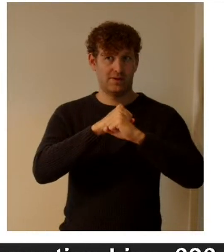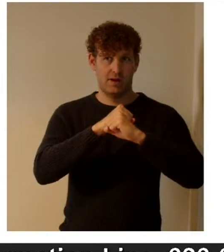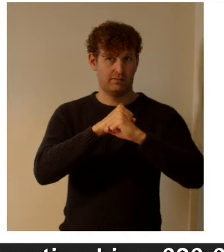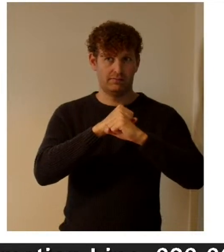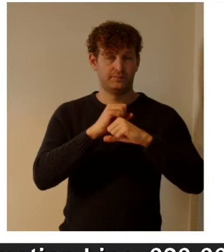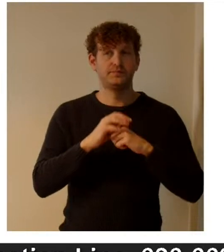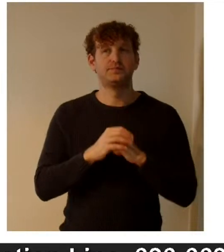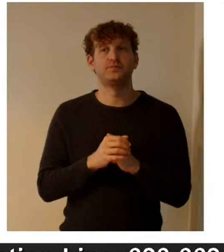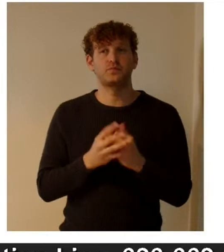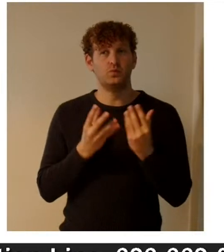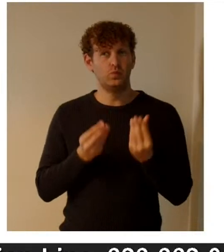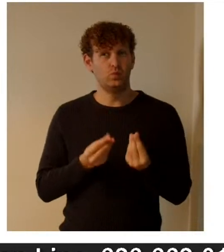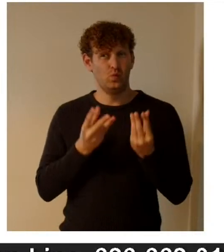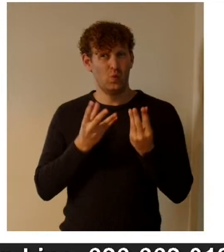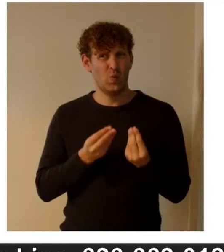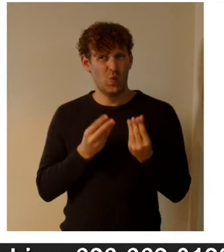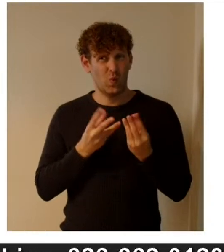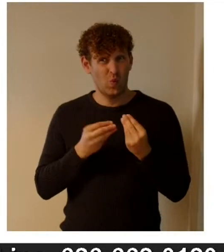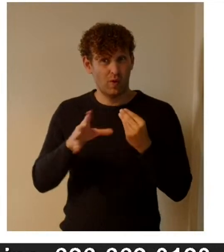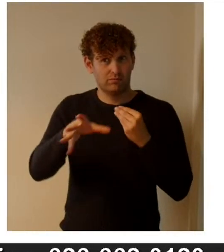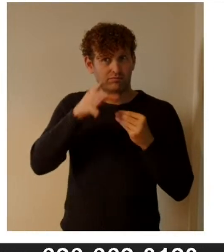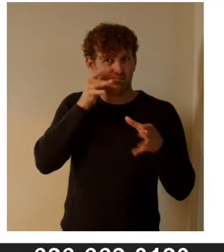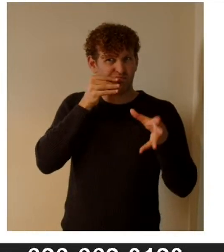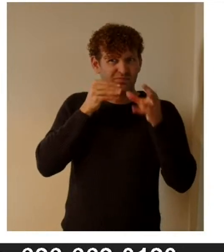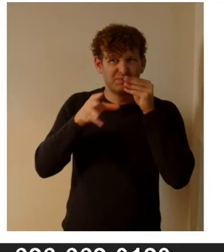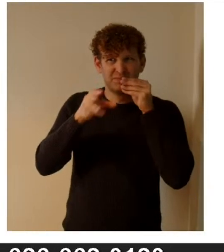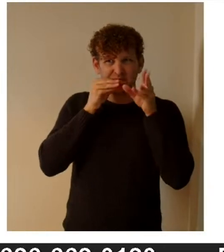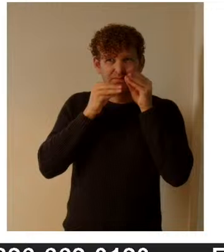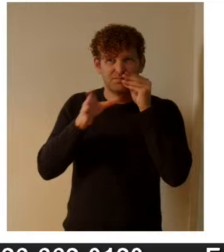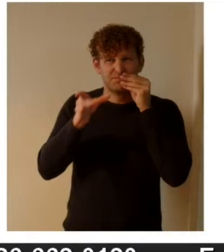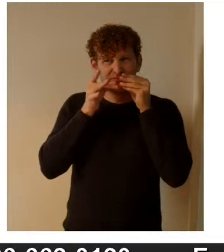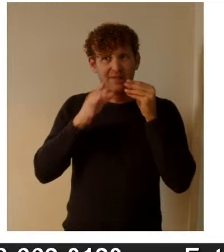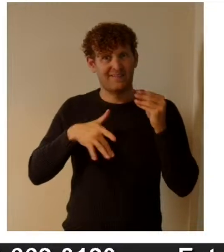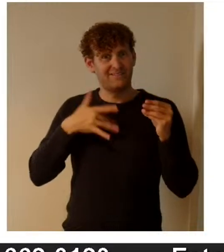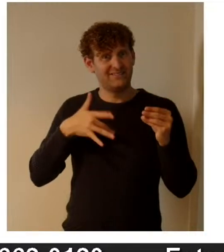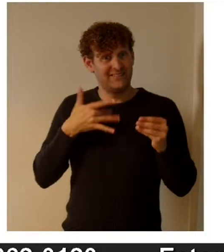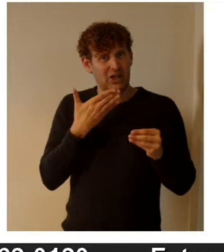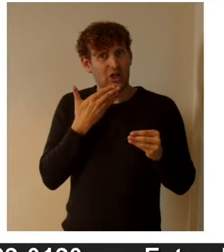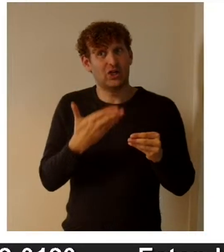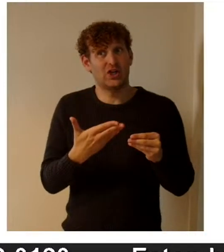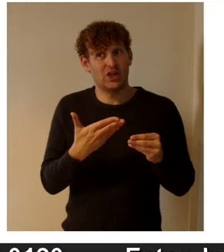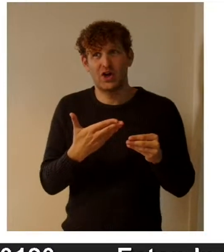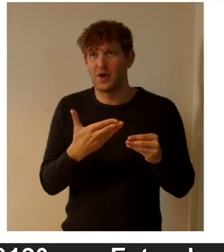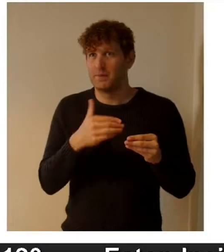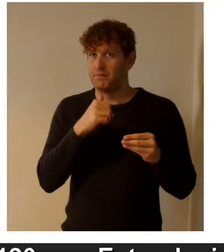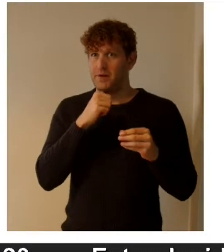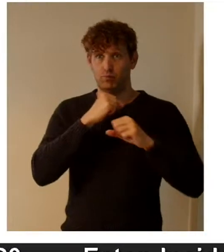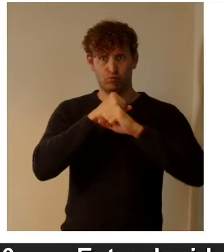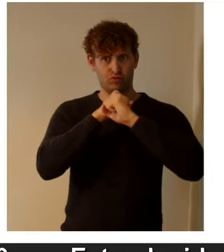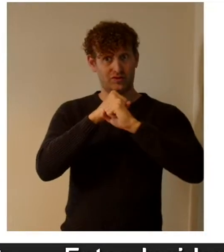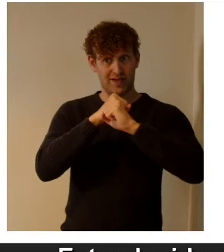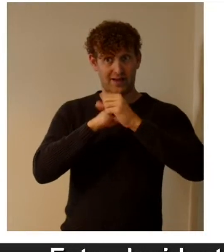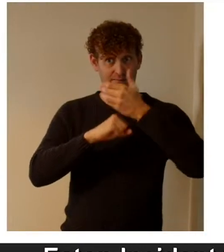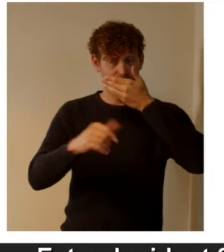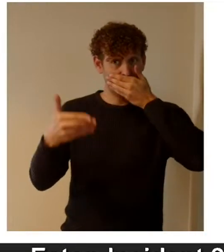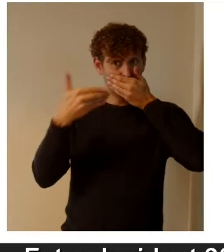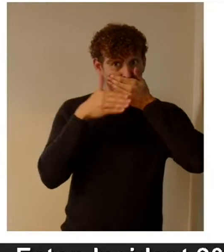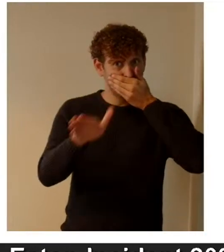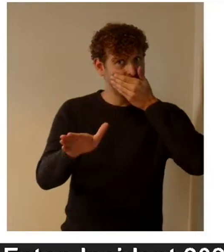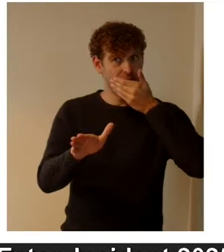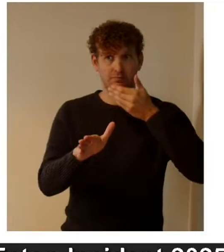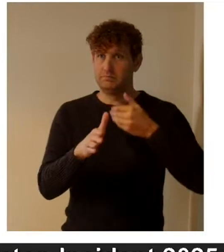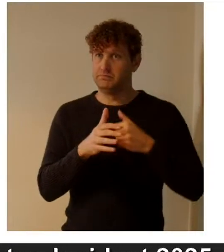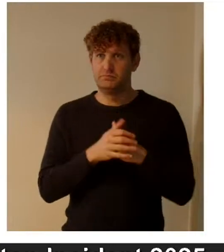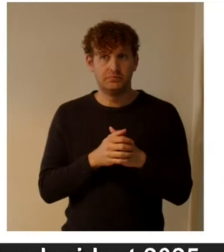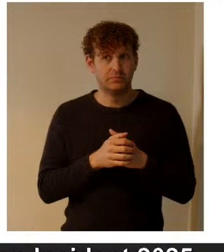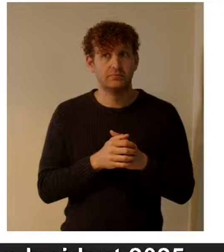there, as you breathe, it'll probably make your throat feel a little bit better, but it's definitely not interfering with the particulates that are getting down past your upper